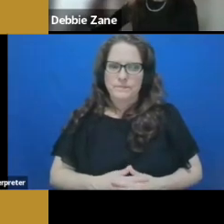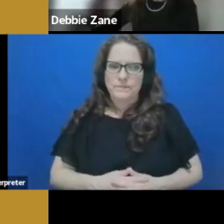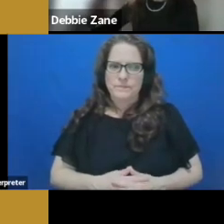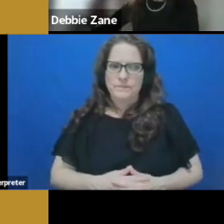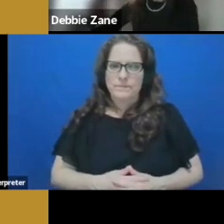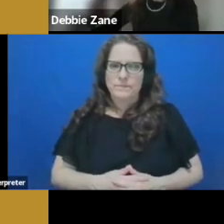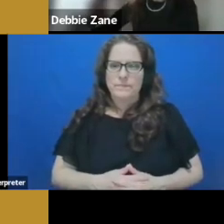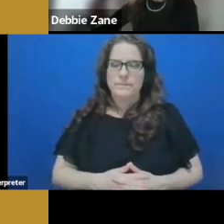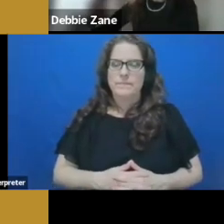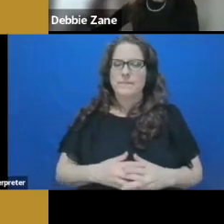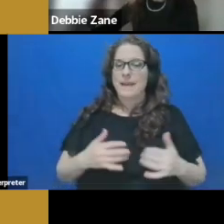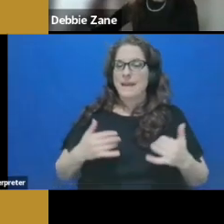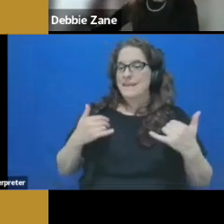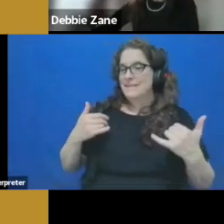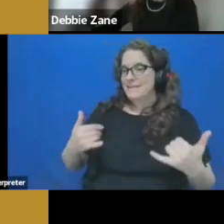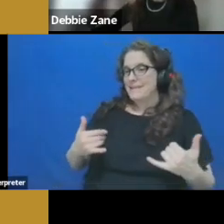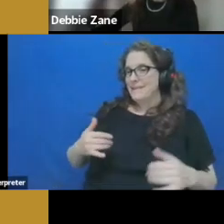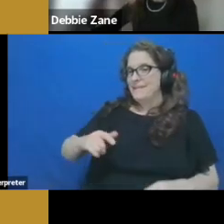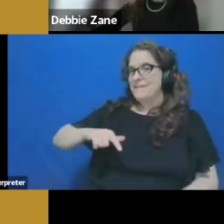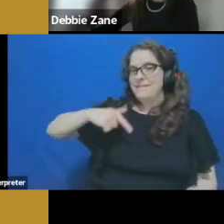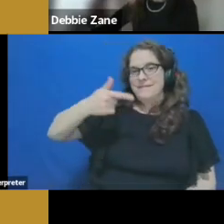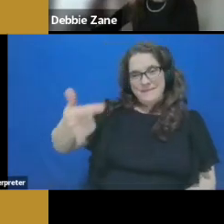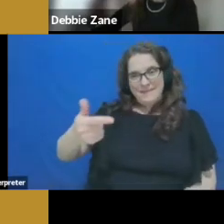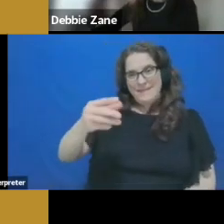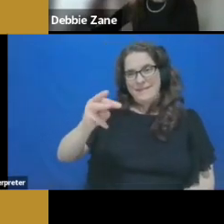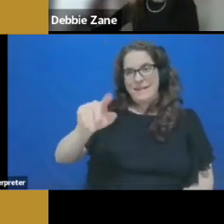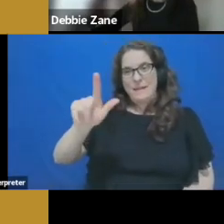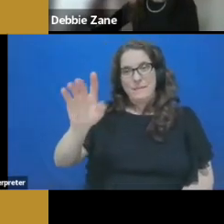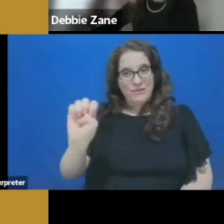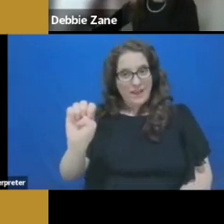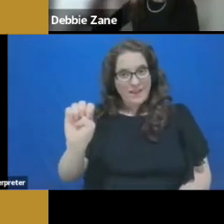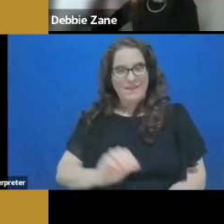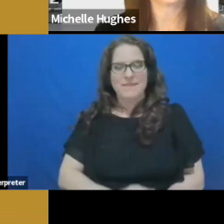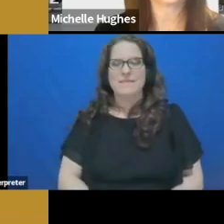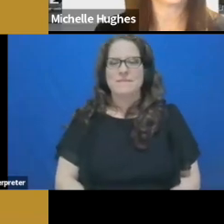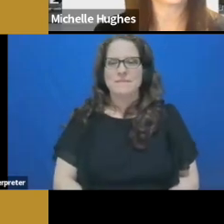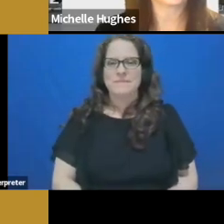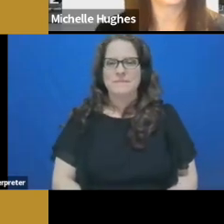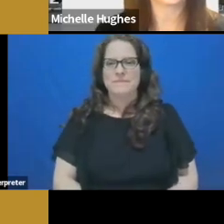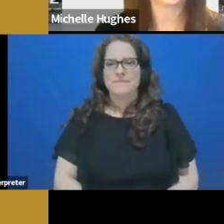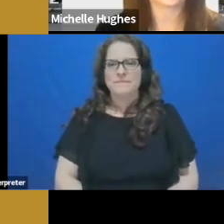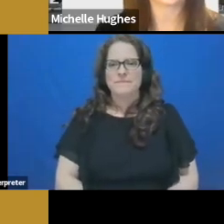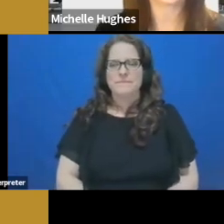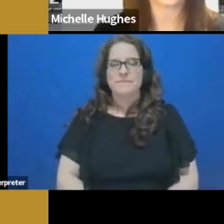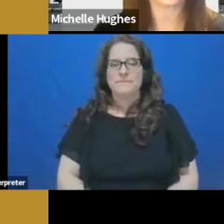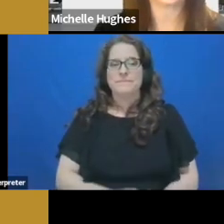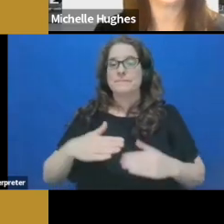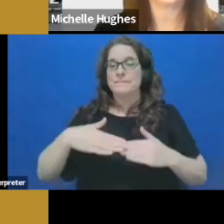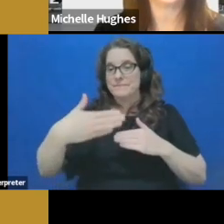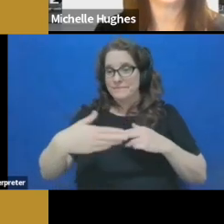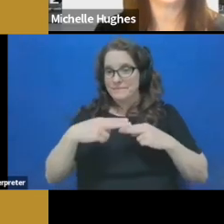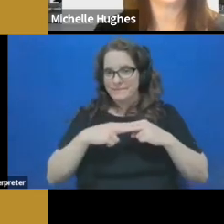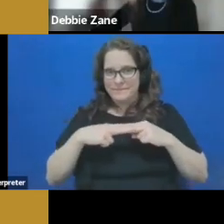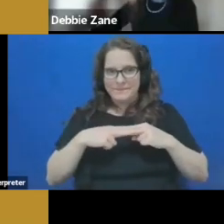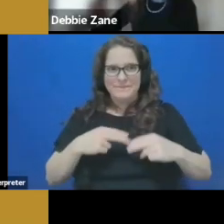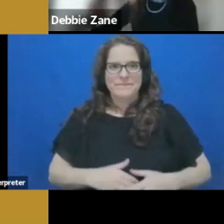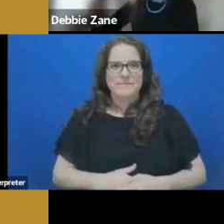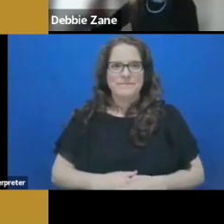With that, I will turn it back to Michelle. Yep, Melissa, we can go to the next slide.